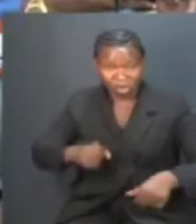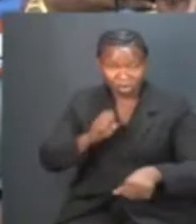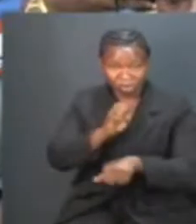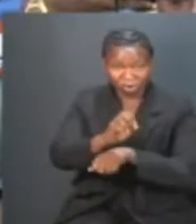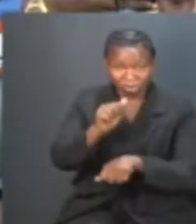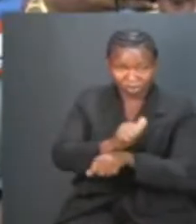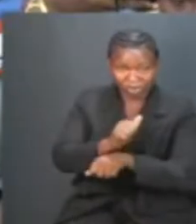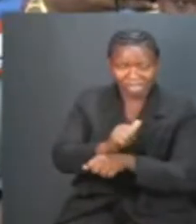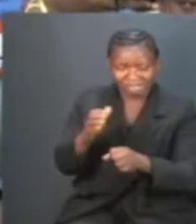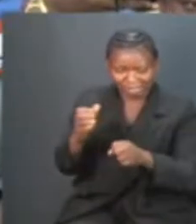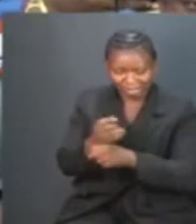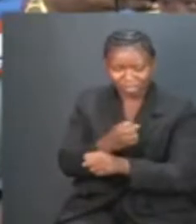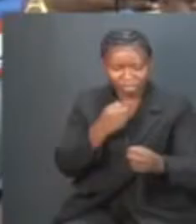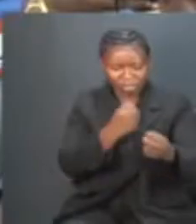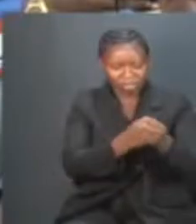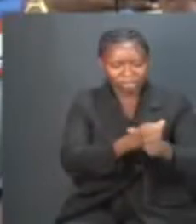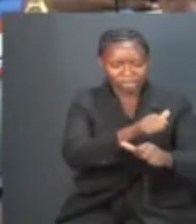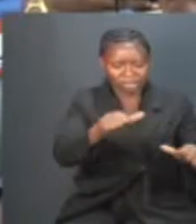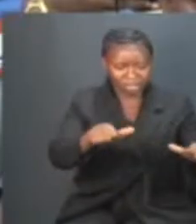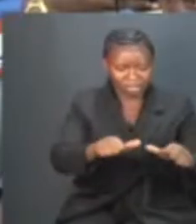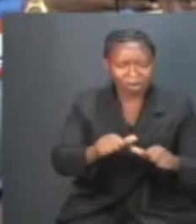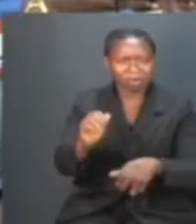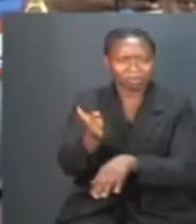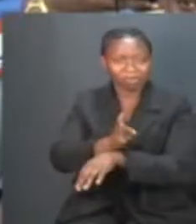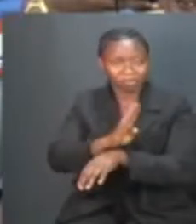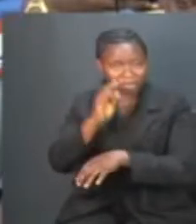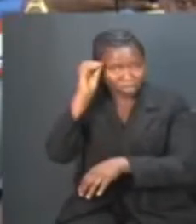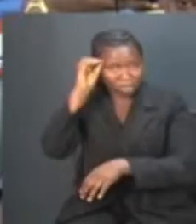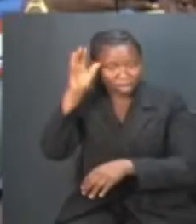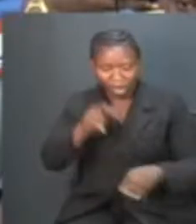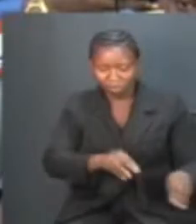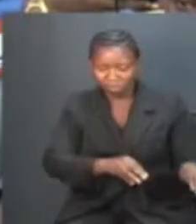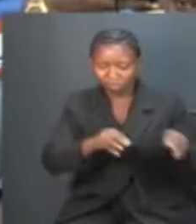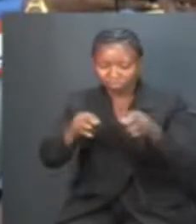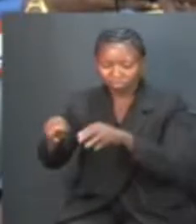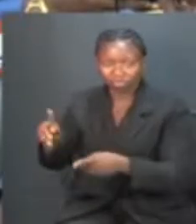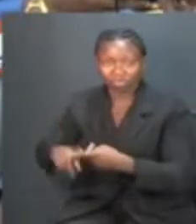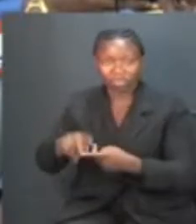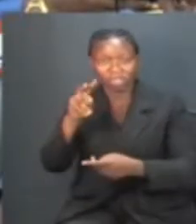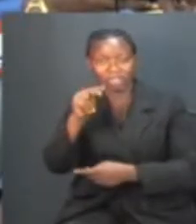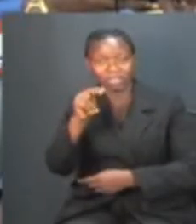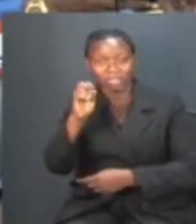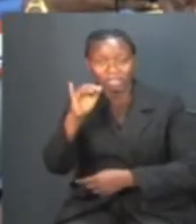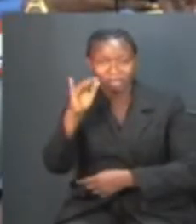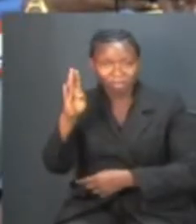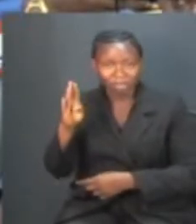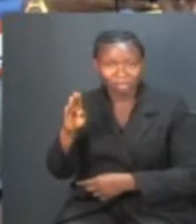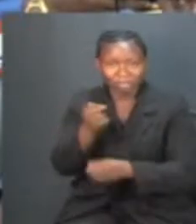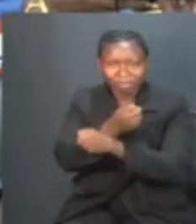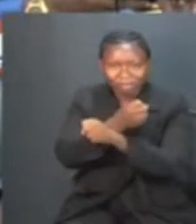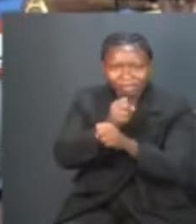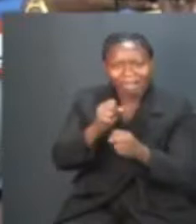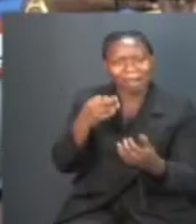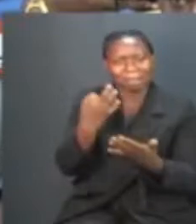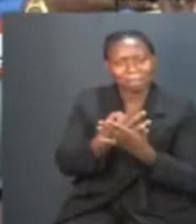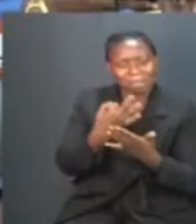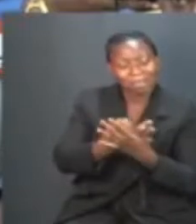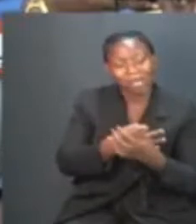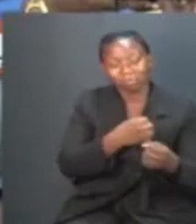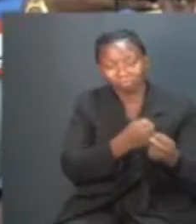that support in the area of entrepreneurship, moves to the NEIP, secures another funding or